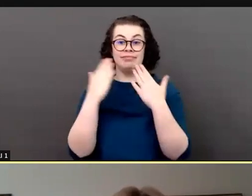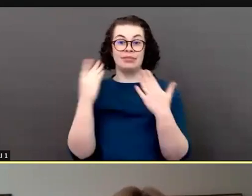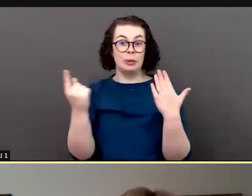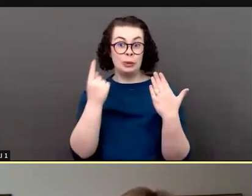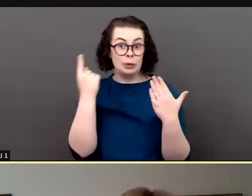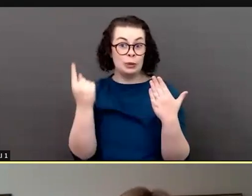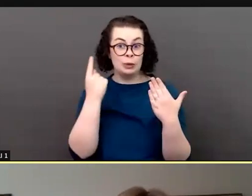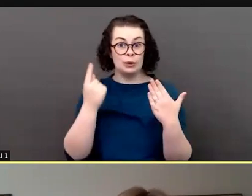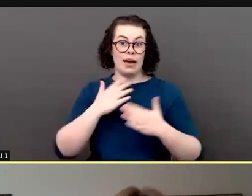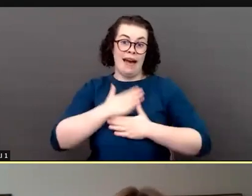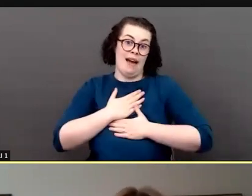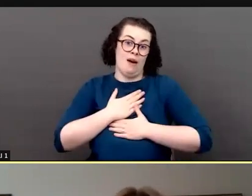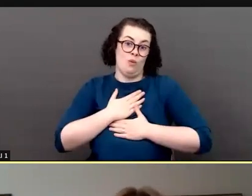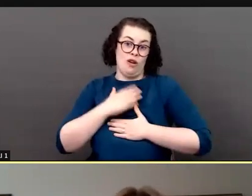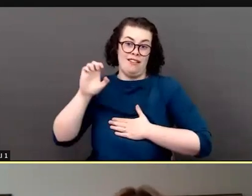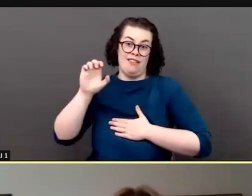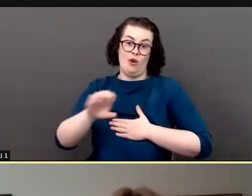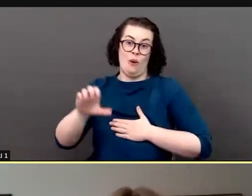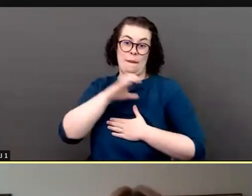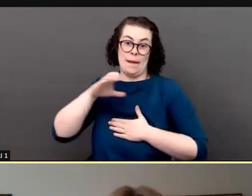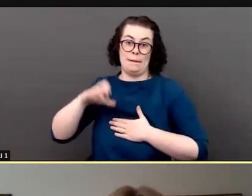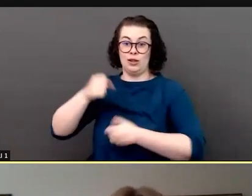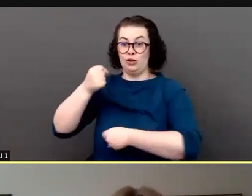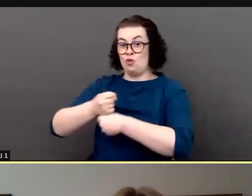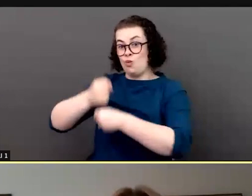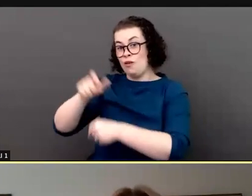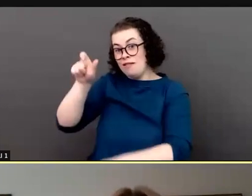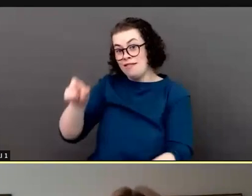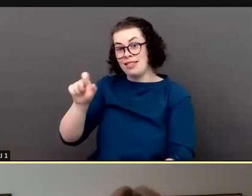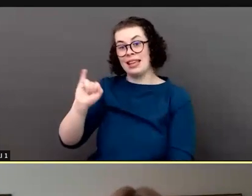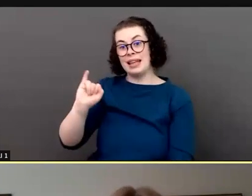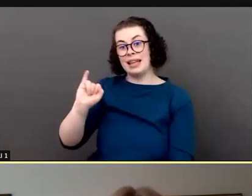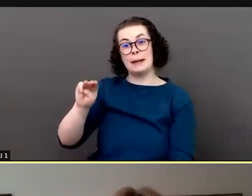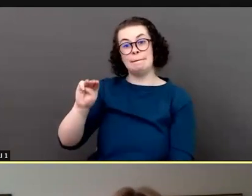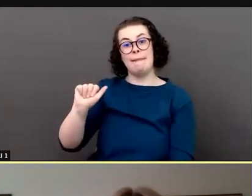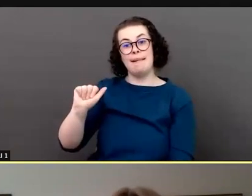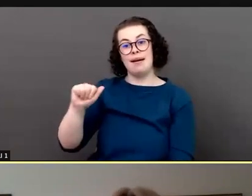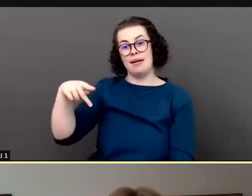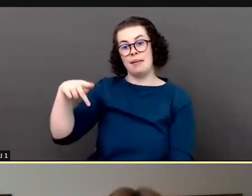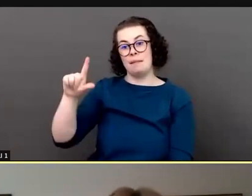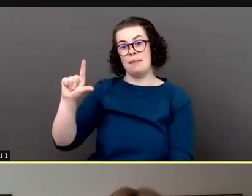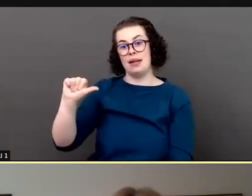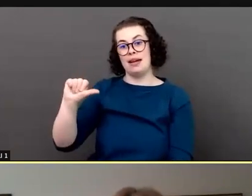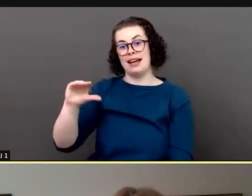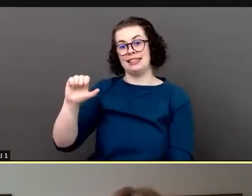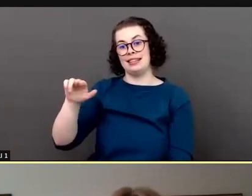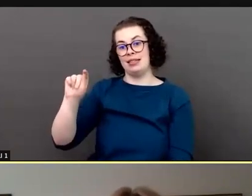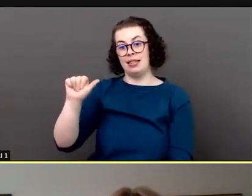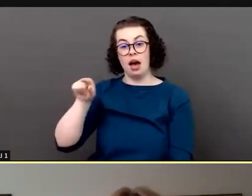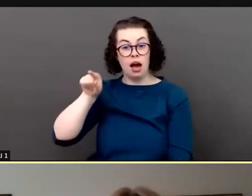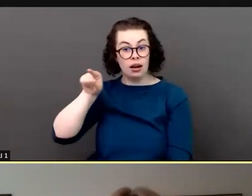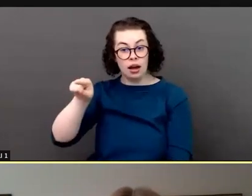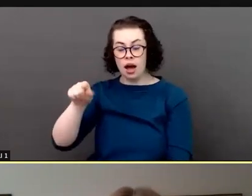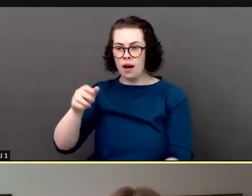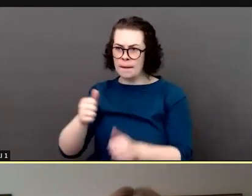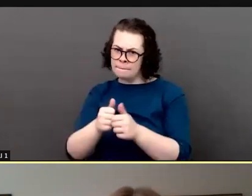own IMA Plasencia, who has really been a cornerstone of all the accessibility actions that